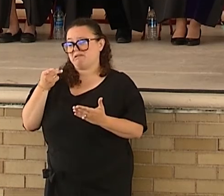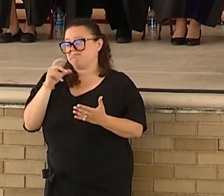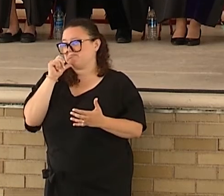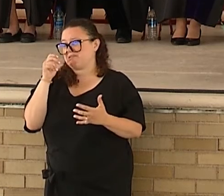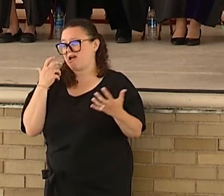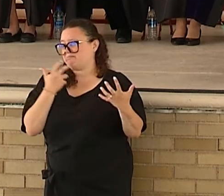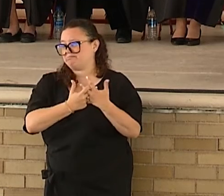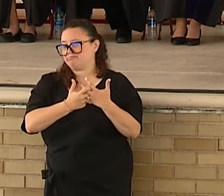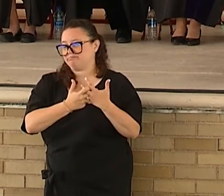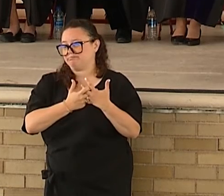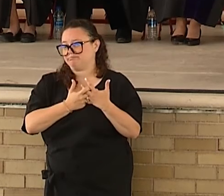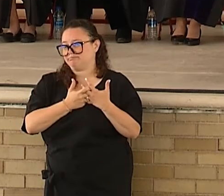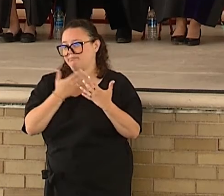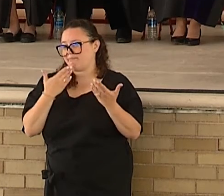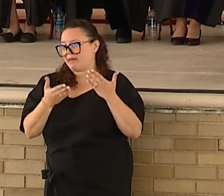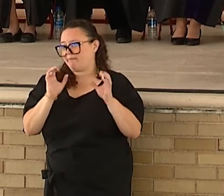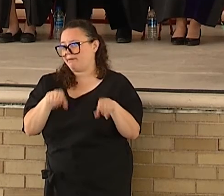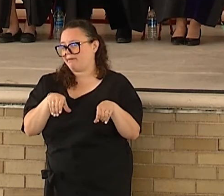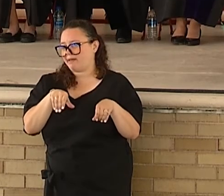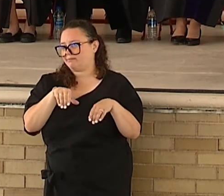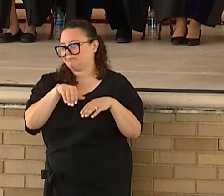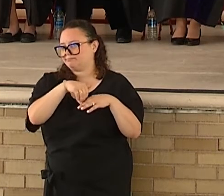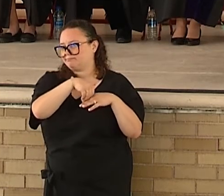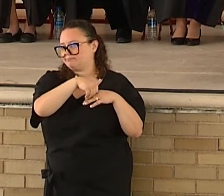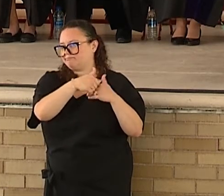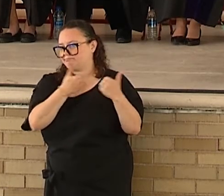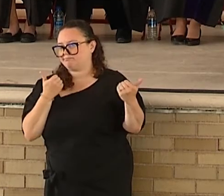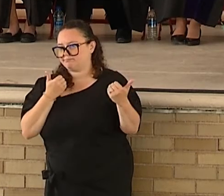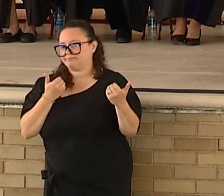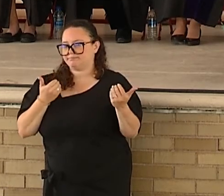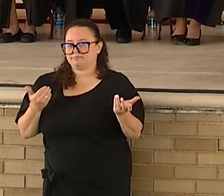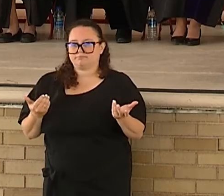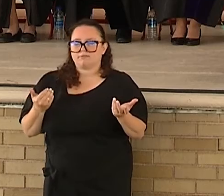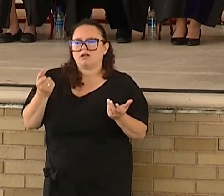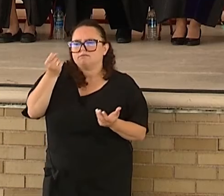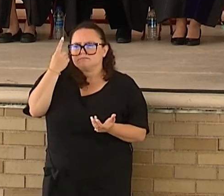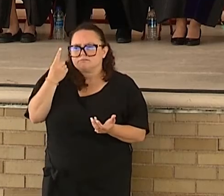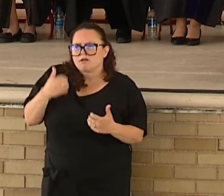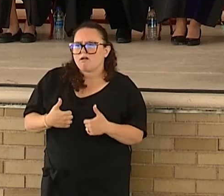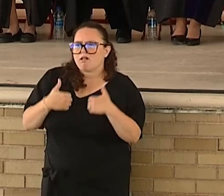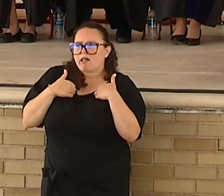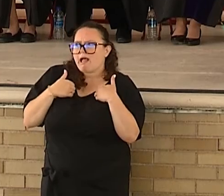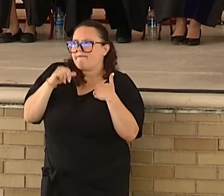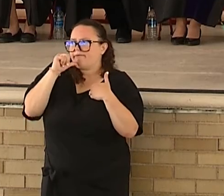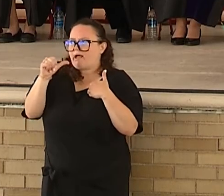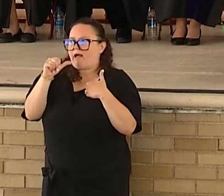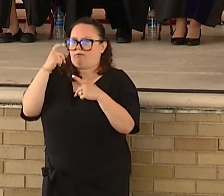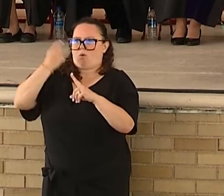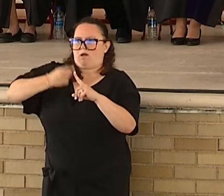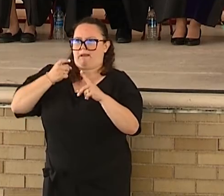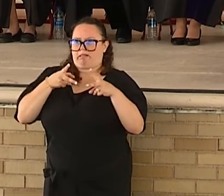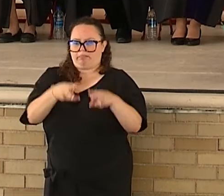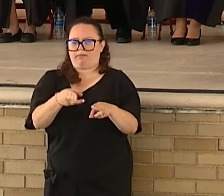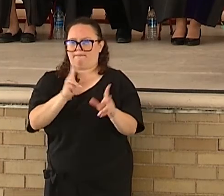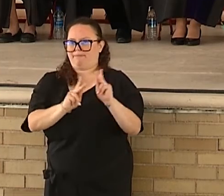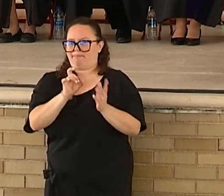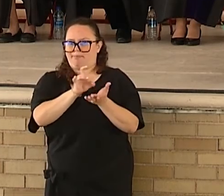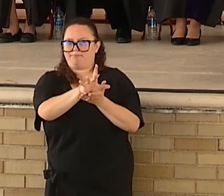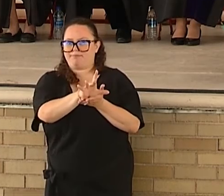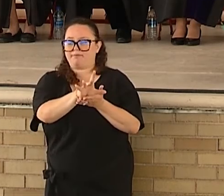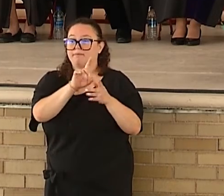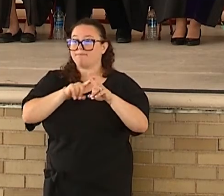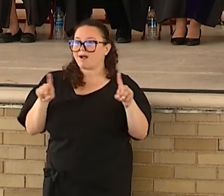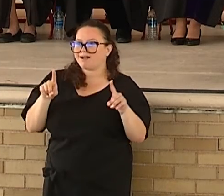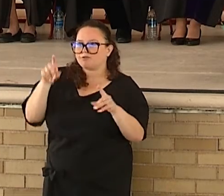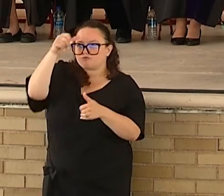need to spend all that much time with. And I know, how life works. You don't cut people off. But remember, you've got that plane to catch. You